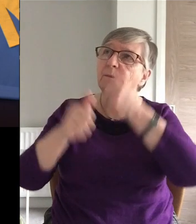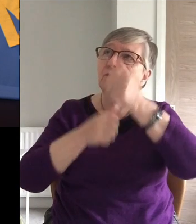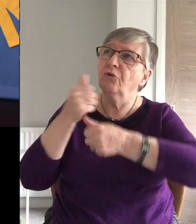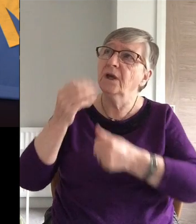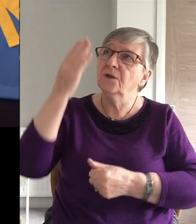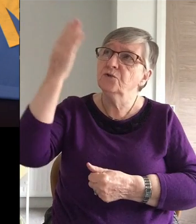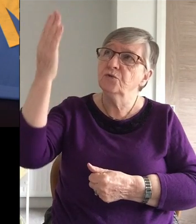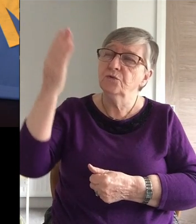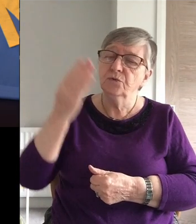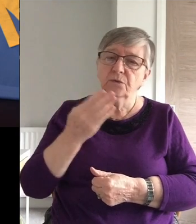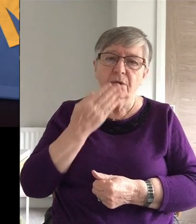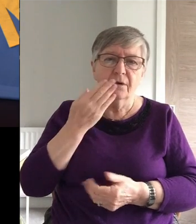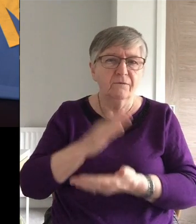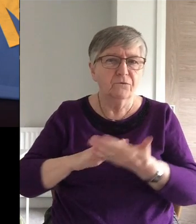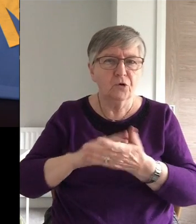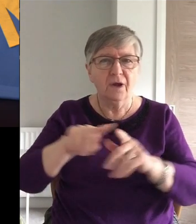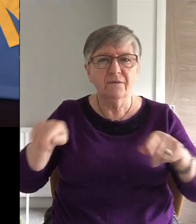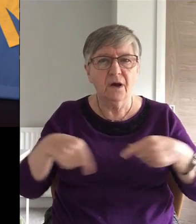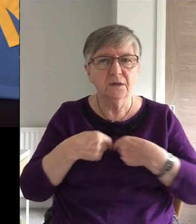Forgive us when